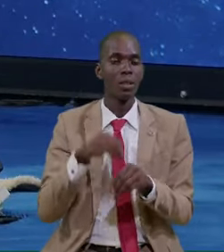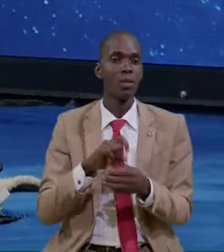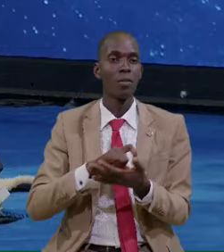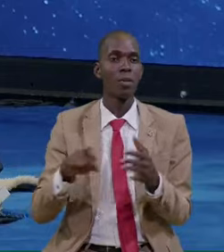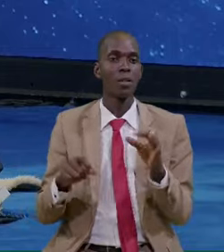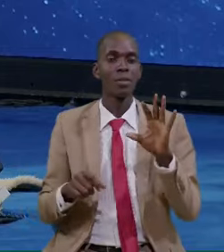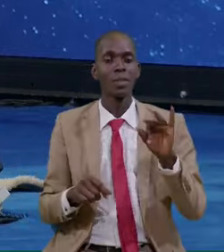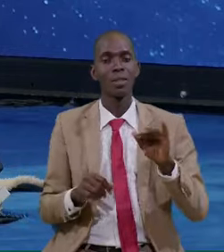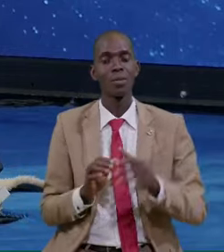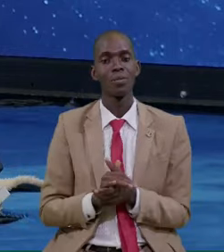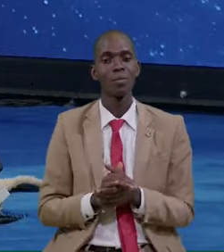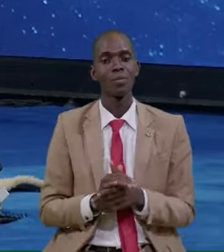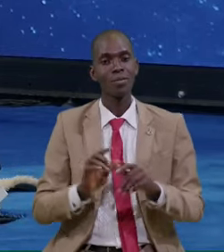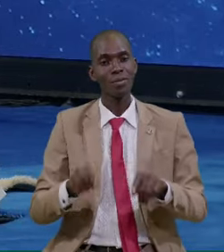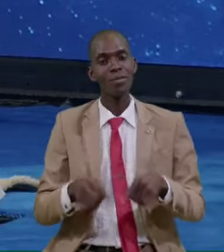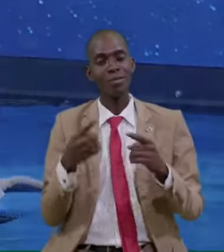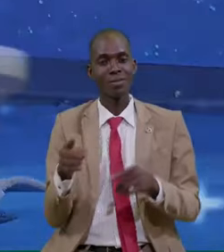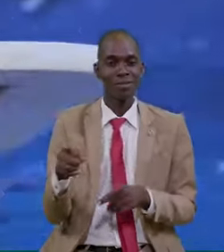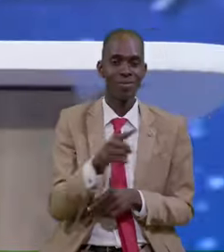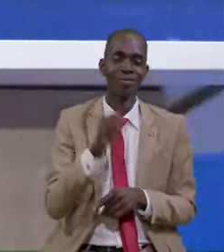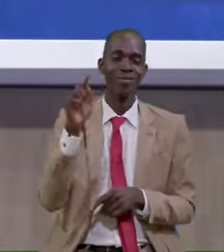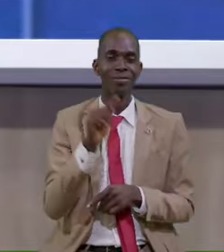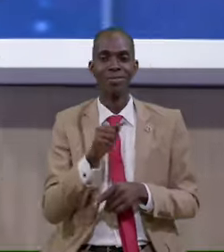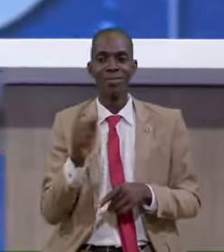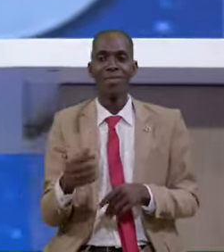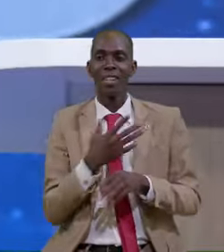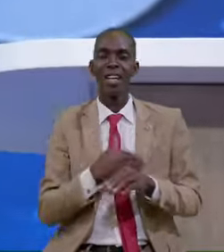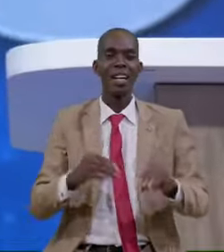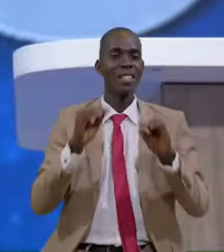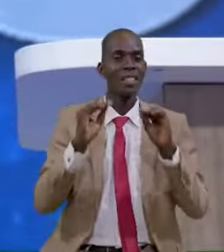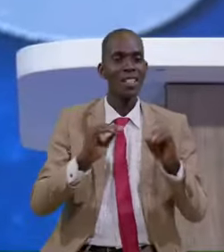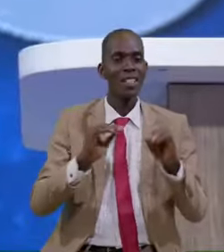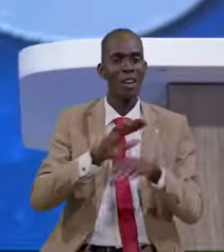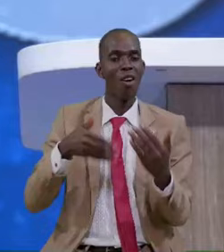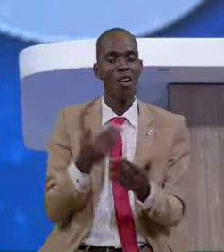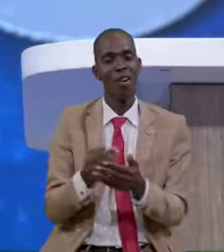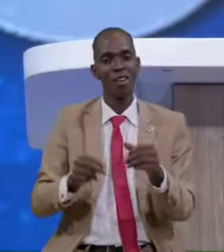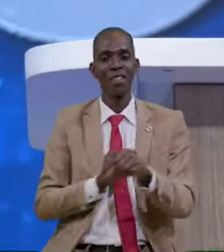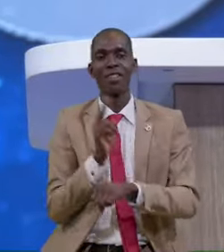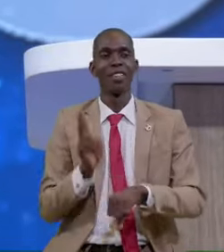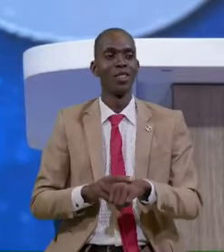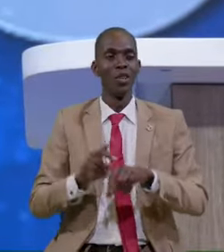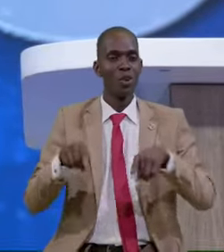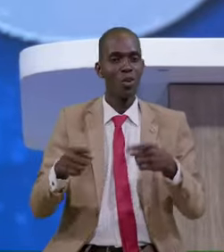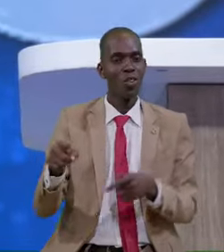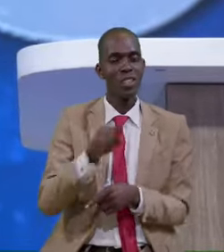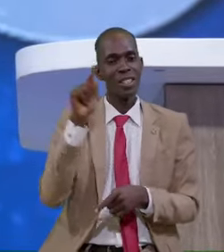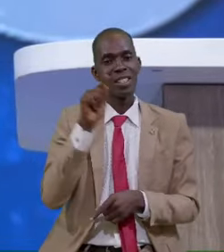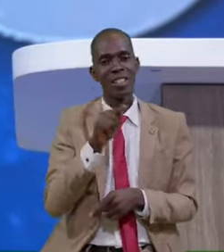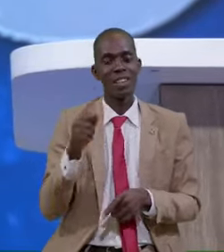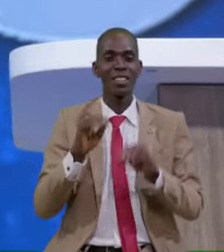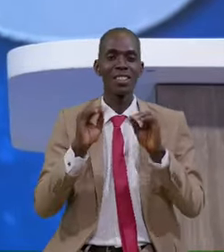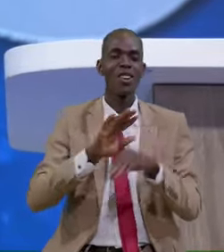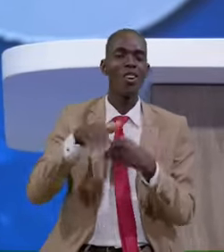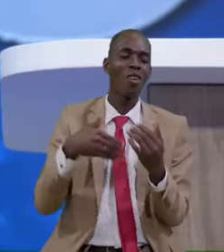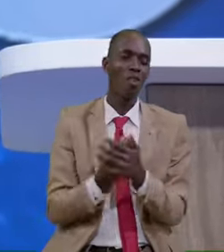verse 19. Go ye therefore and teach all nations. Go ye therefore and teach all nations. What